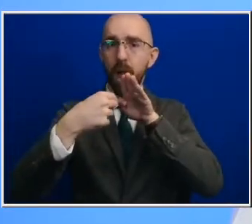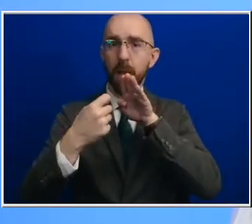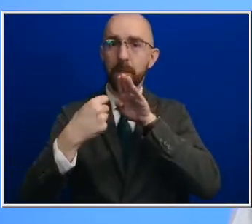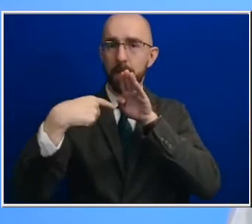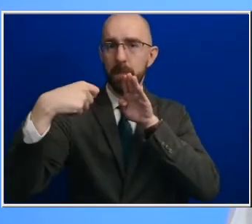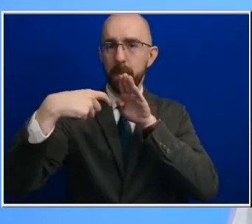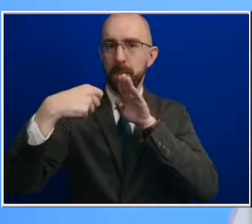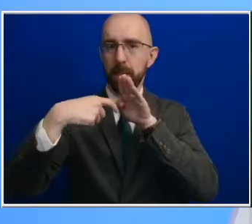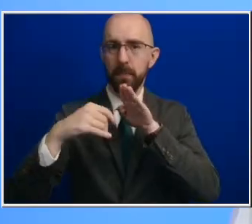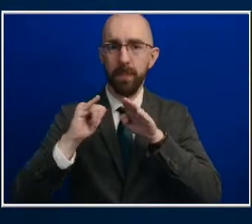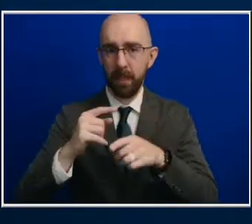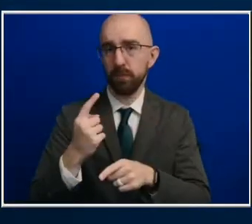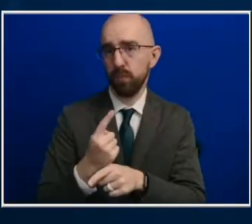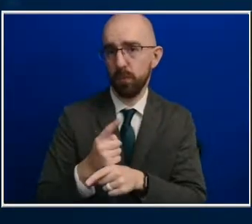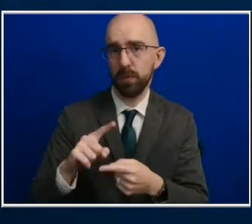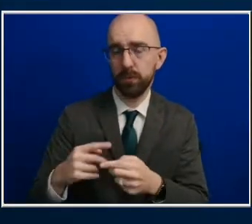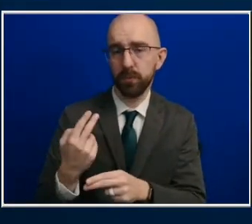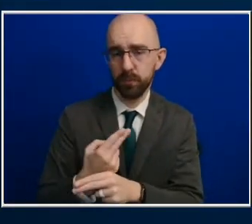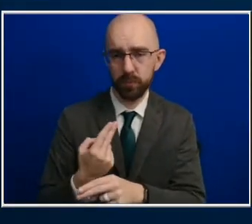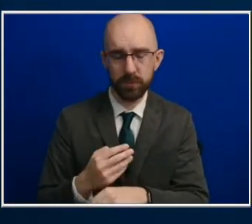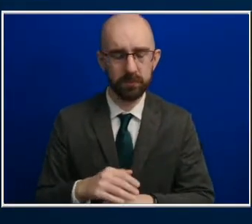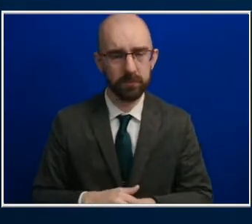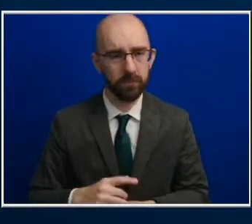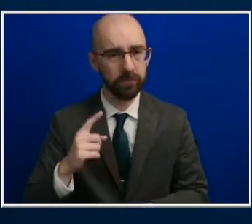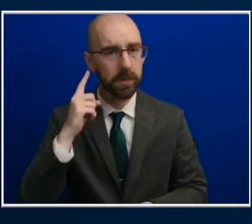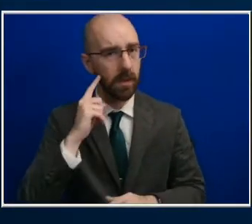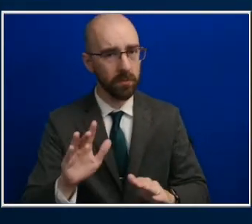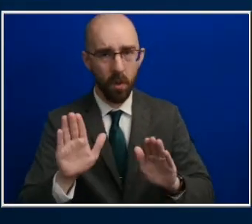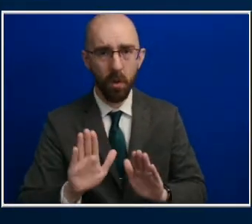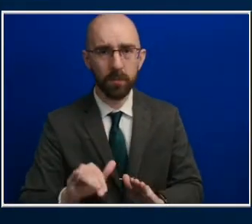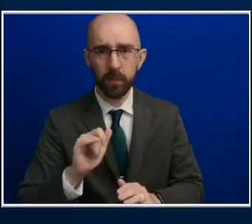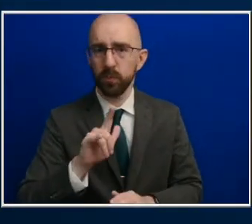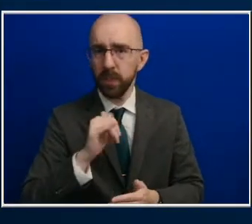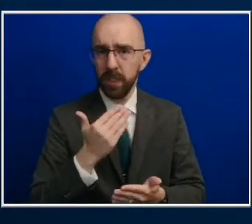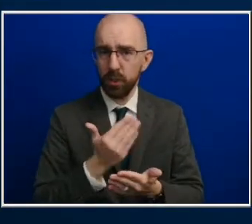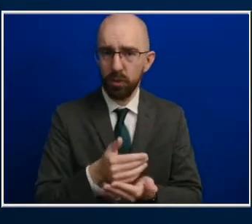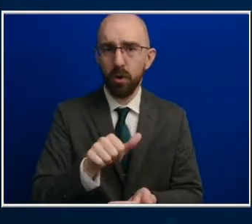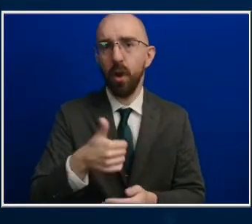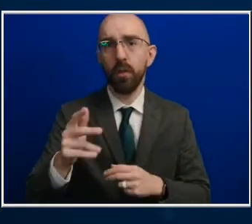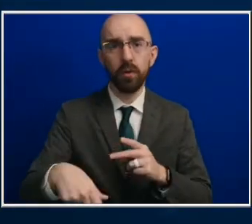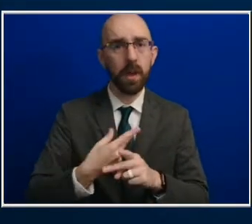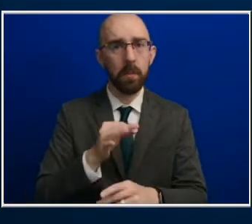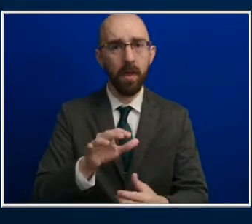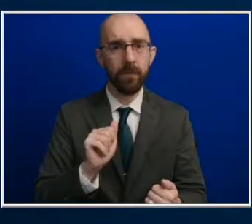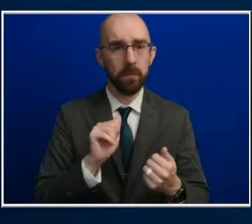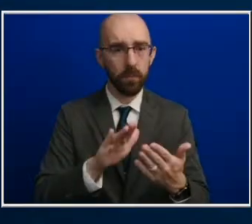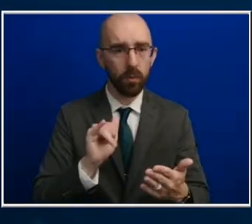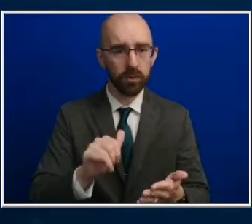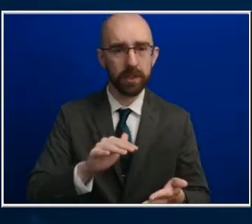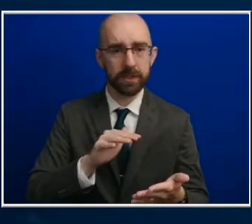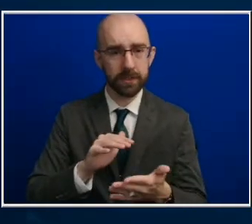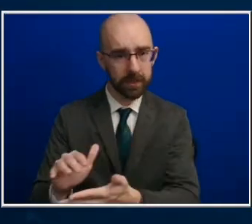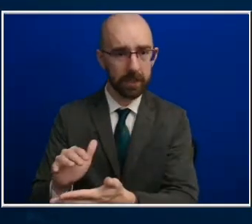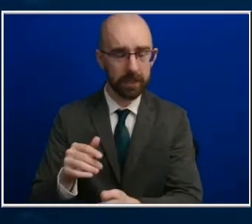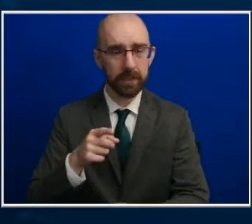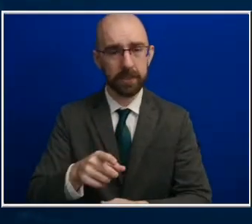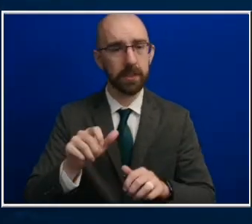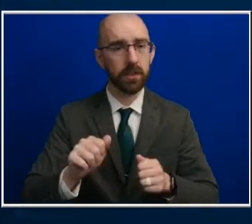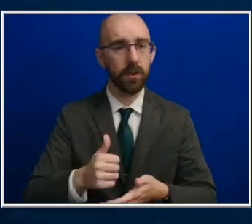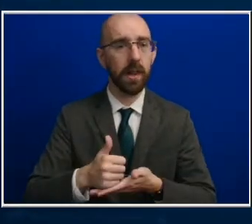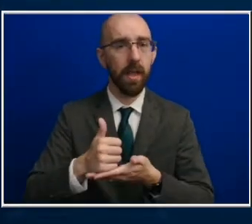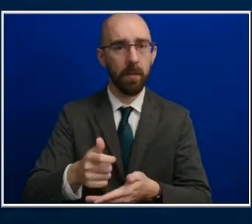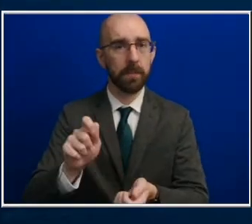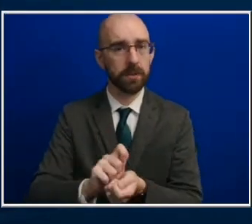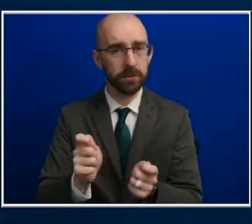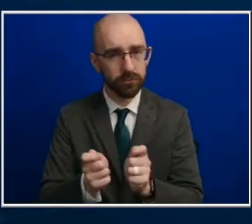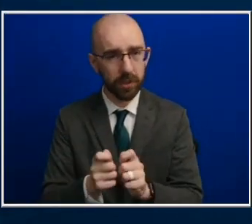Yeah. That sounds pretty awesome. So those are some really good other kinds of approaches that are being studied, that these could help change how we